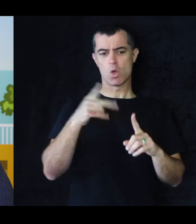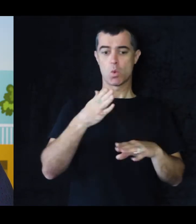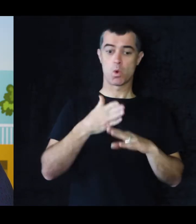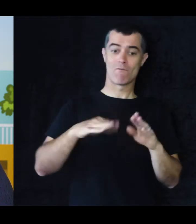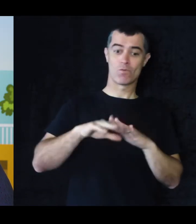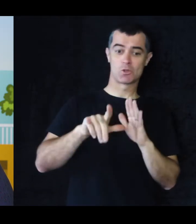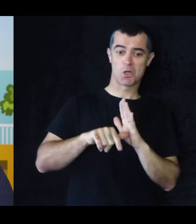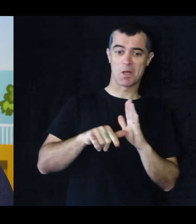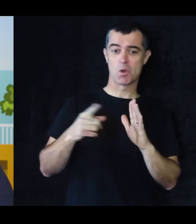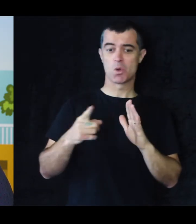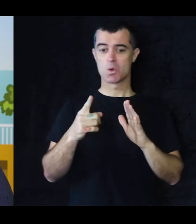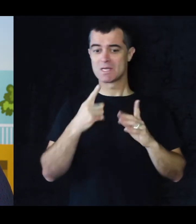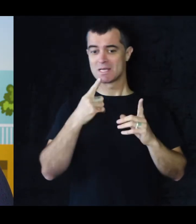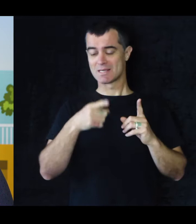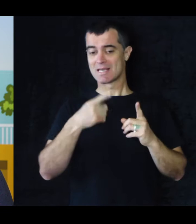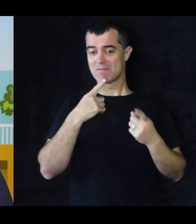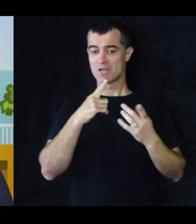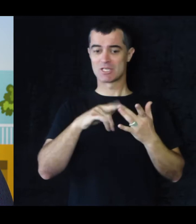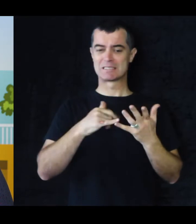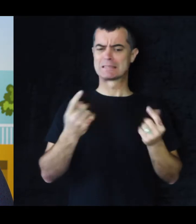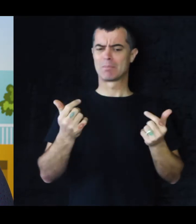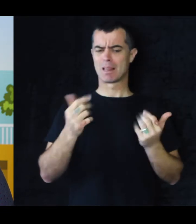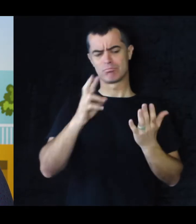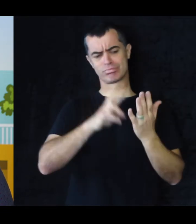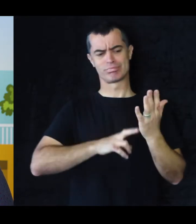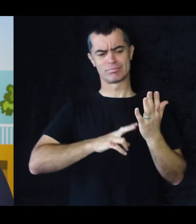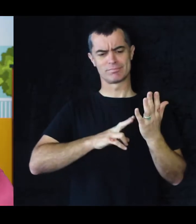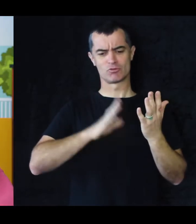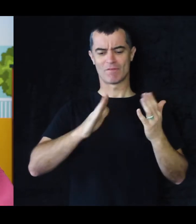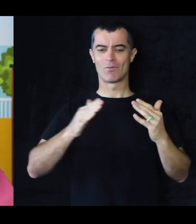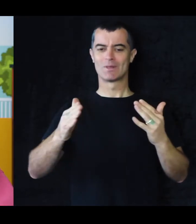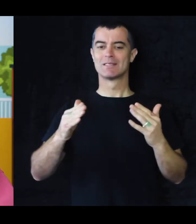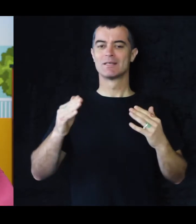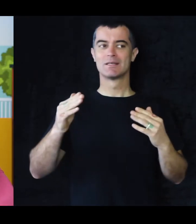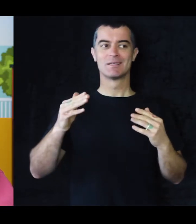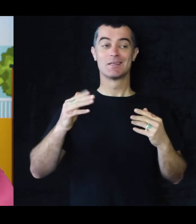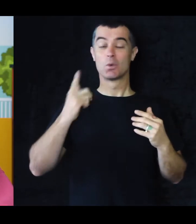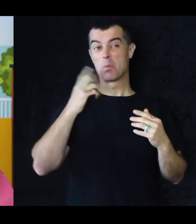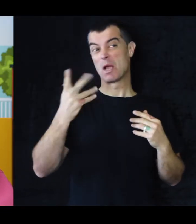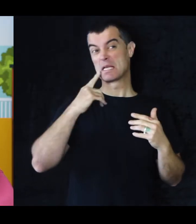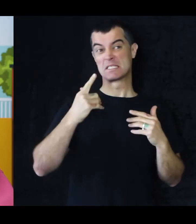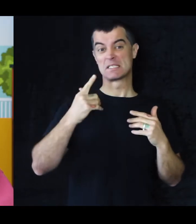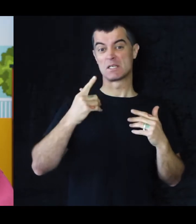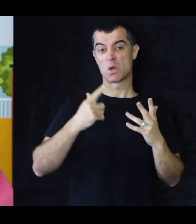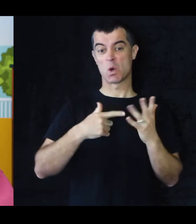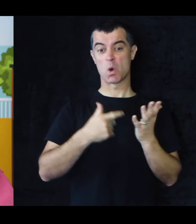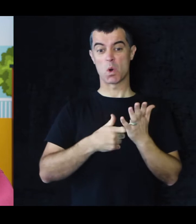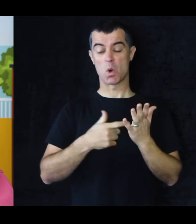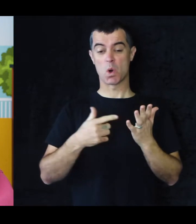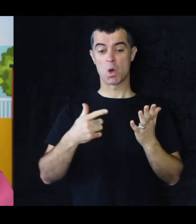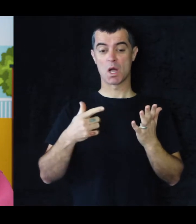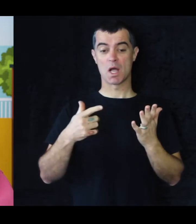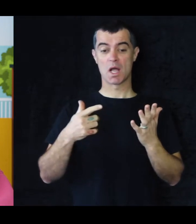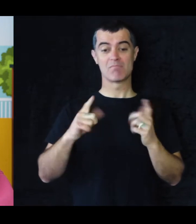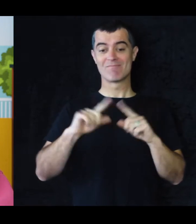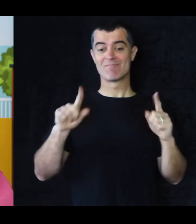works full-time and whose information is very simple and straightforward. It would be easier or necessary